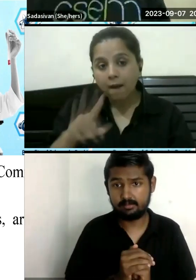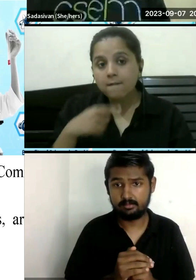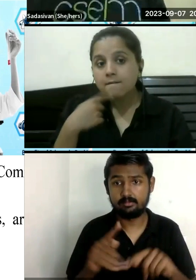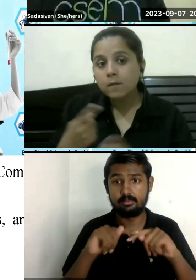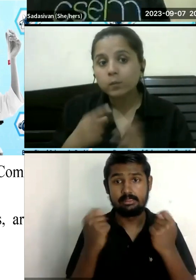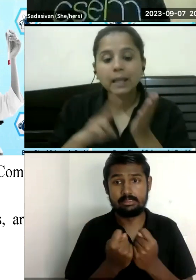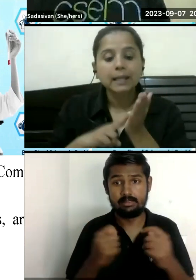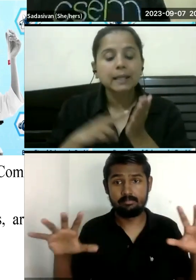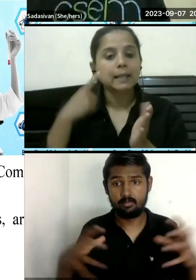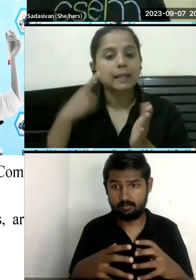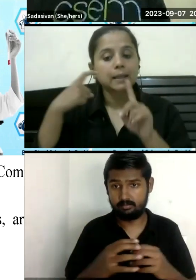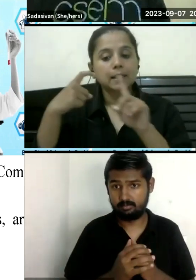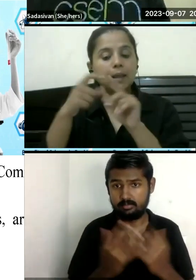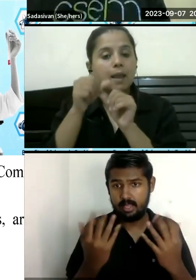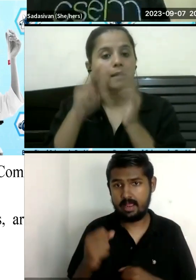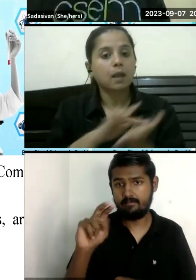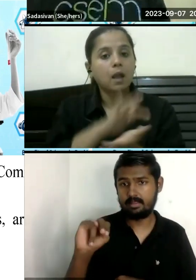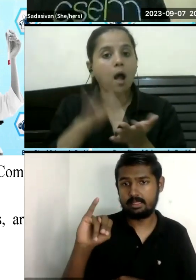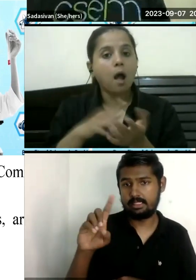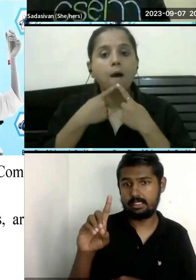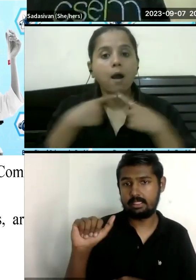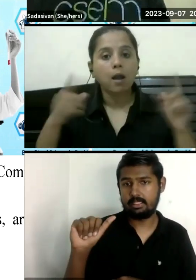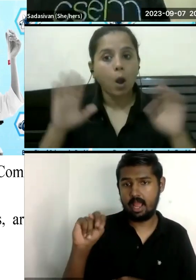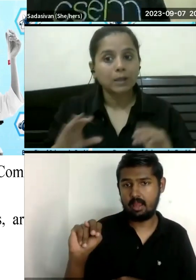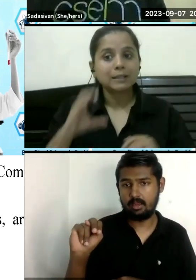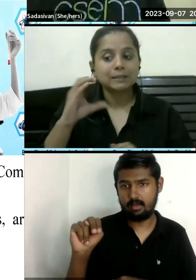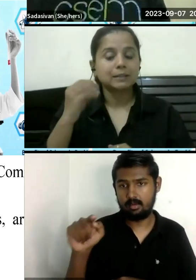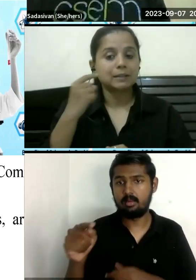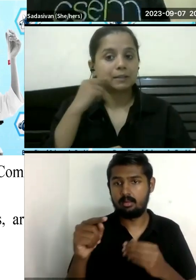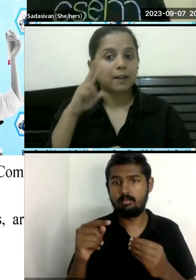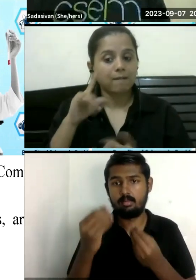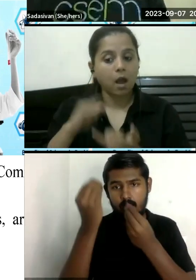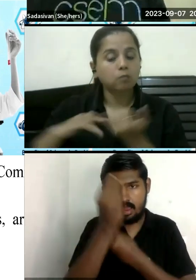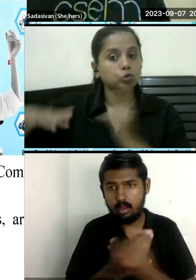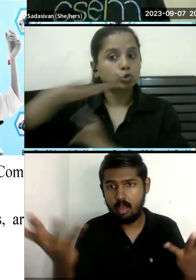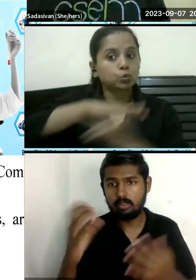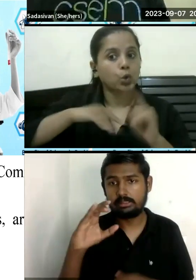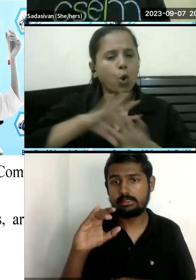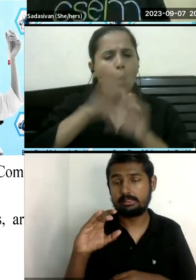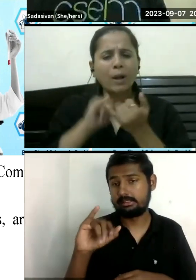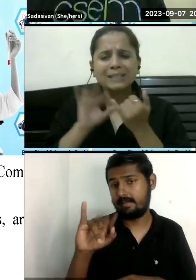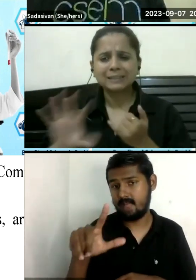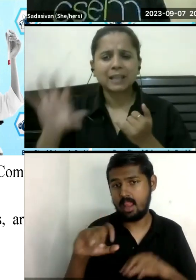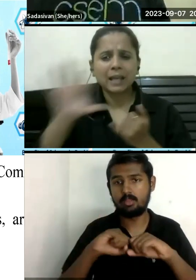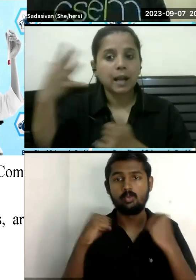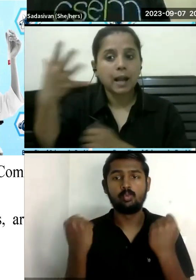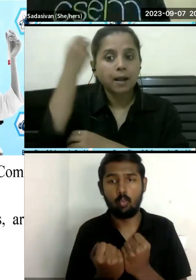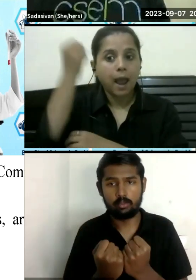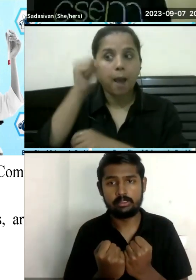announced, and the civil society is trying to get Nidan Kendras in at least every state capital. And the